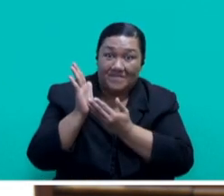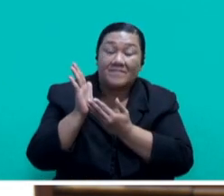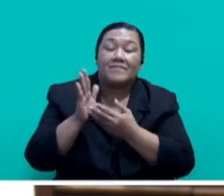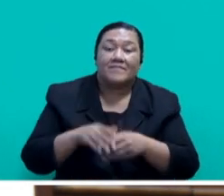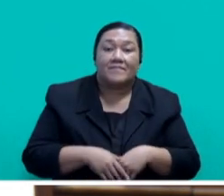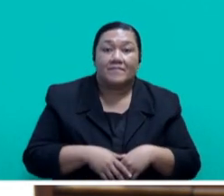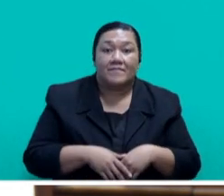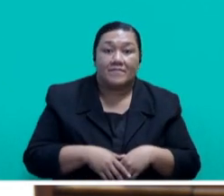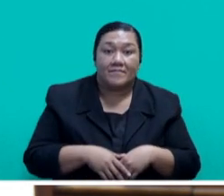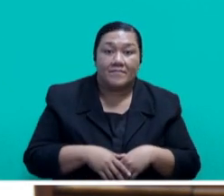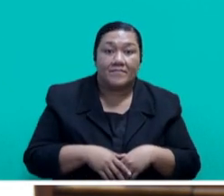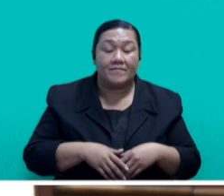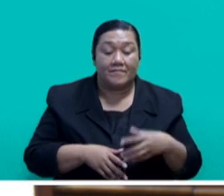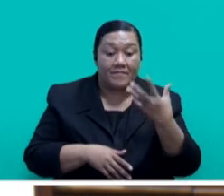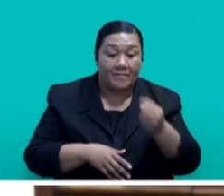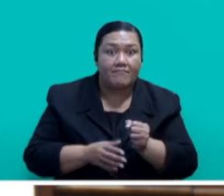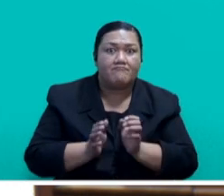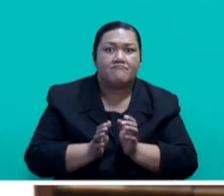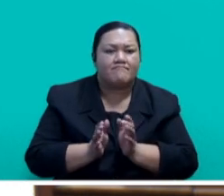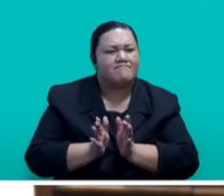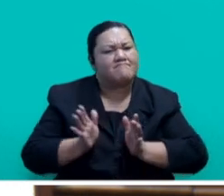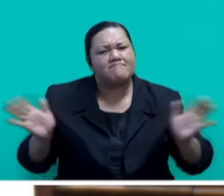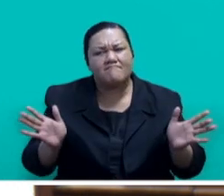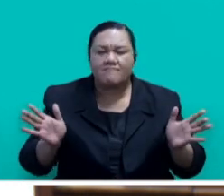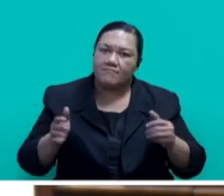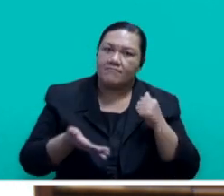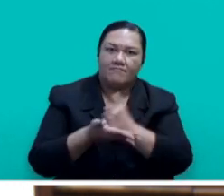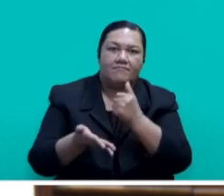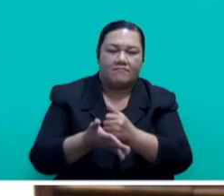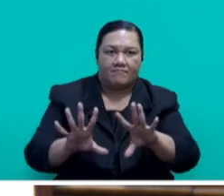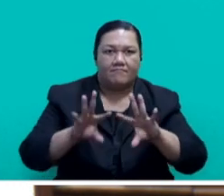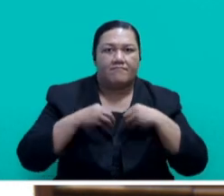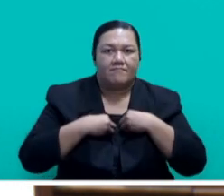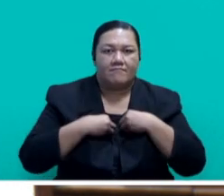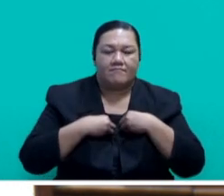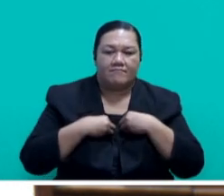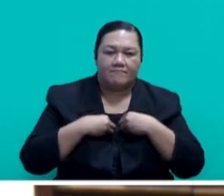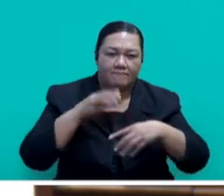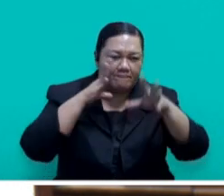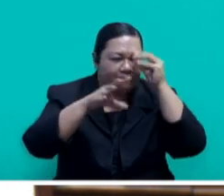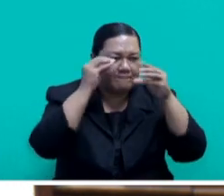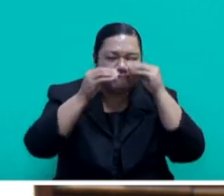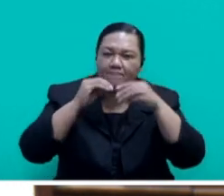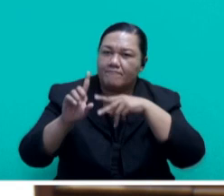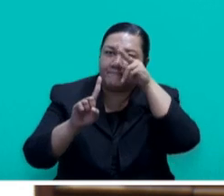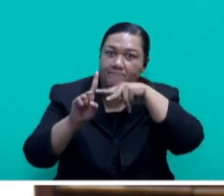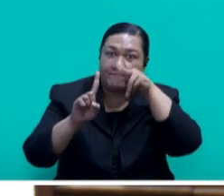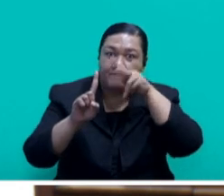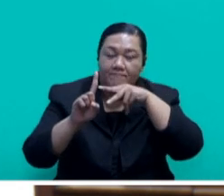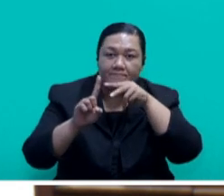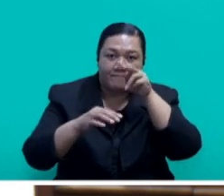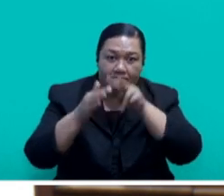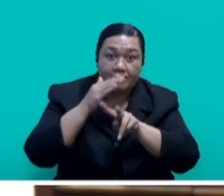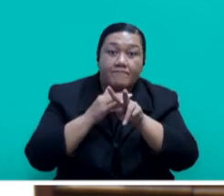quite broad support and acceptance, gauging from the views expressed to the